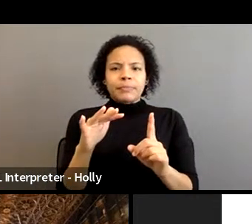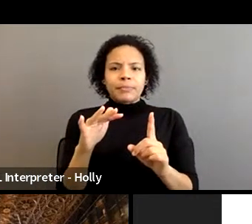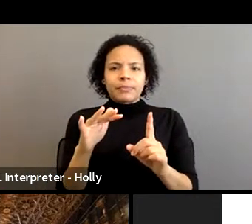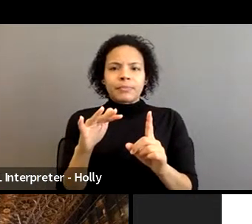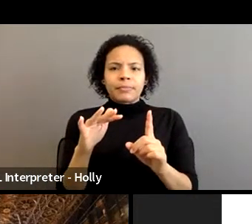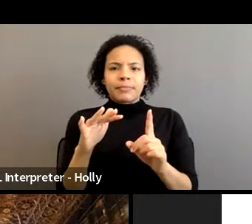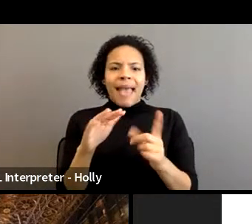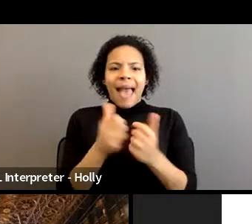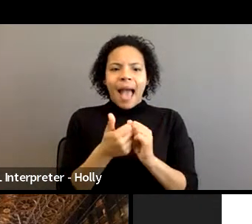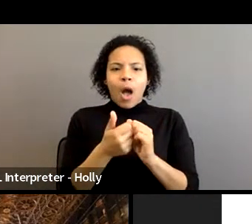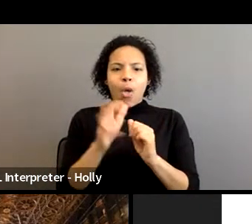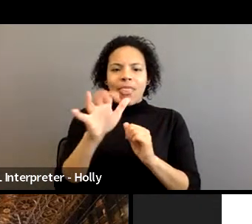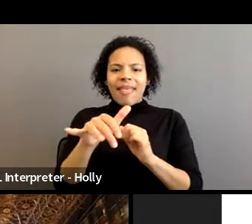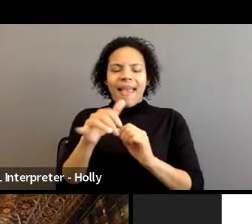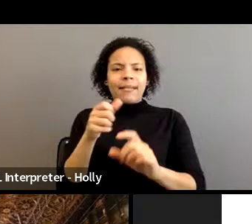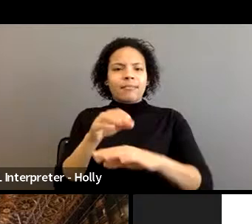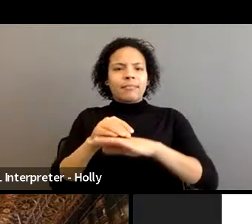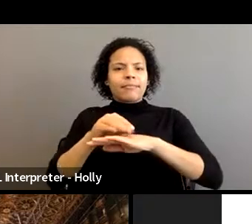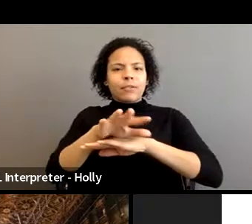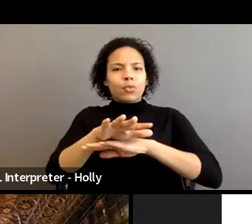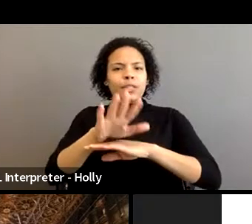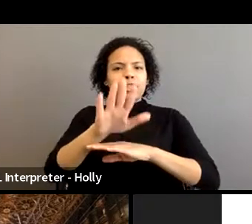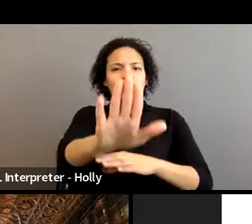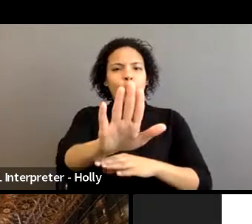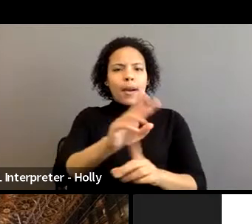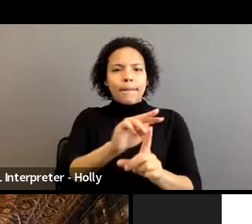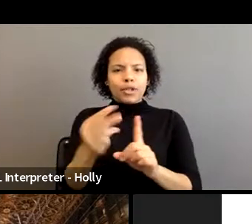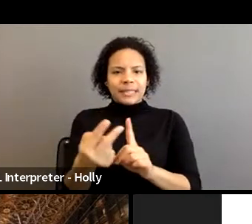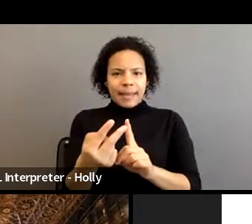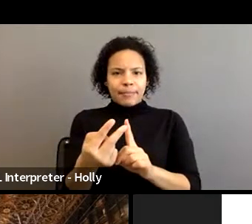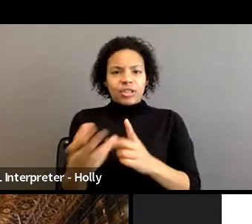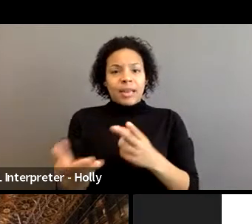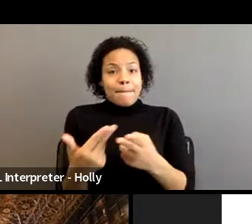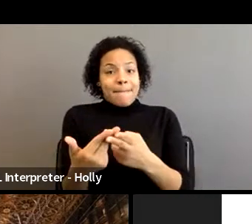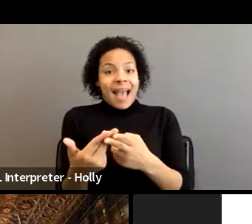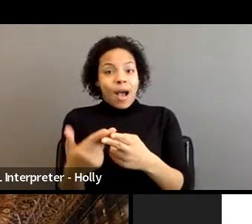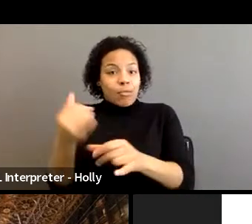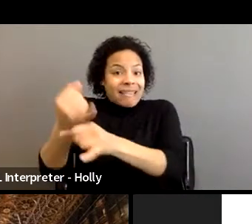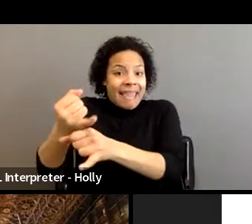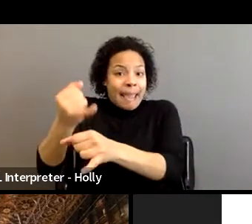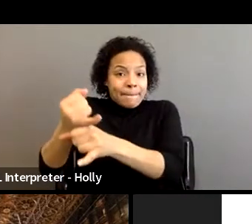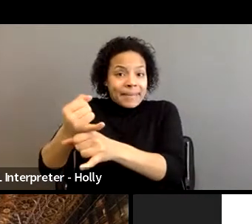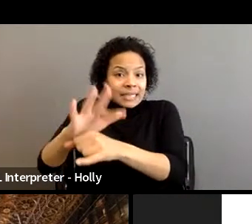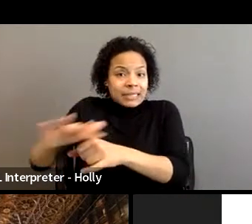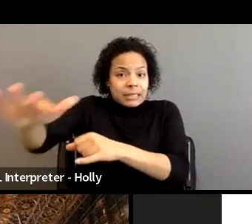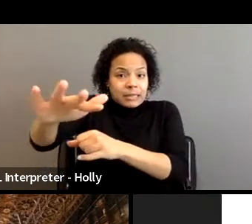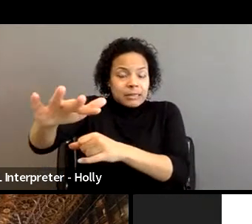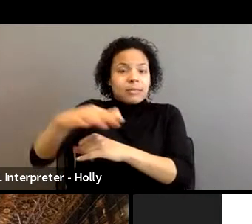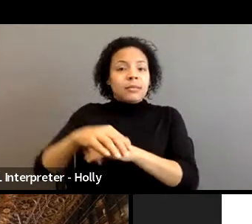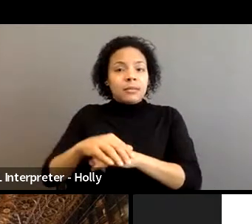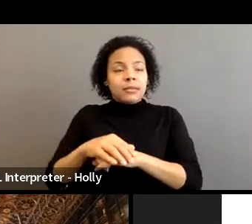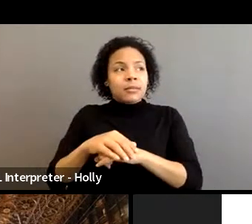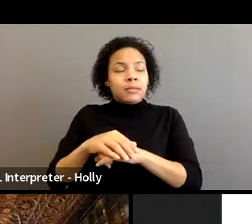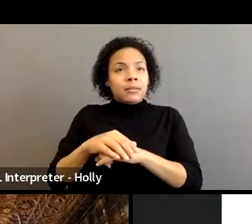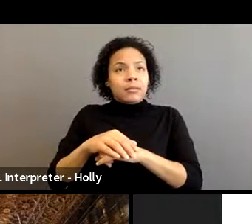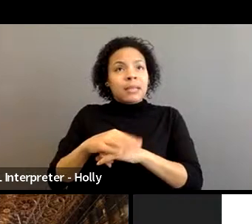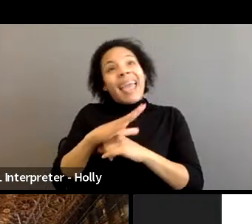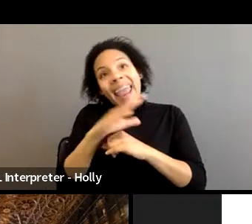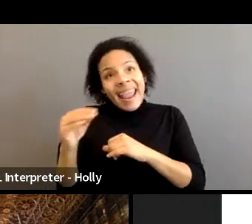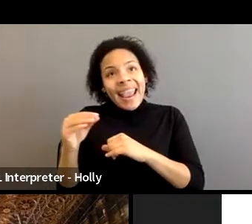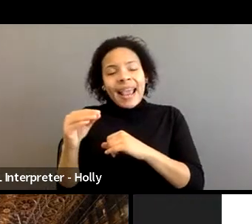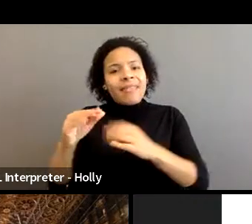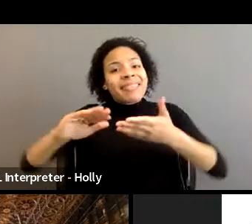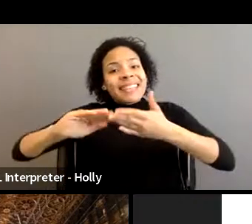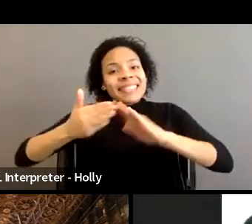your perception of not just the campus community, but also the bigger community surrounding the